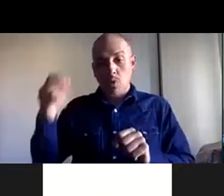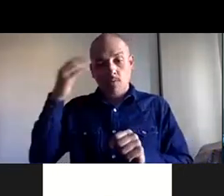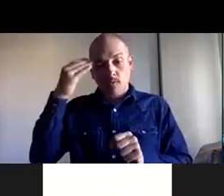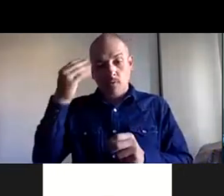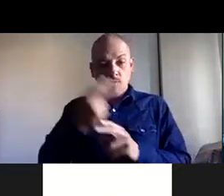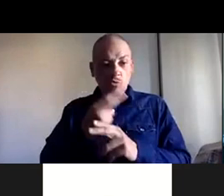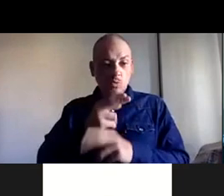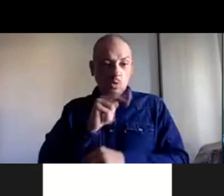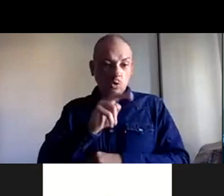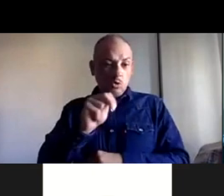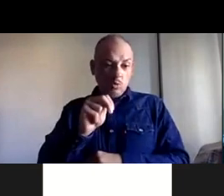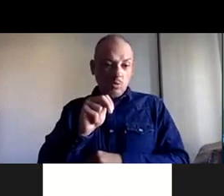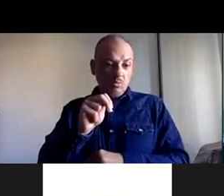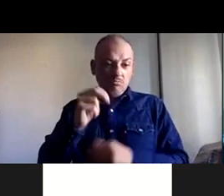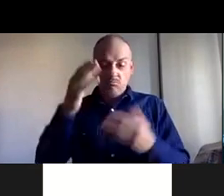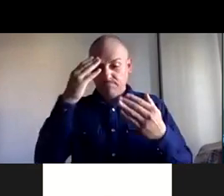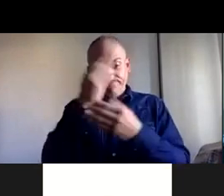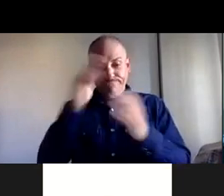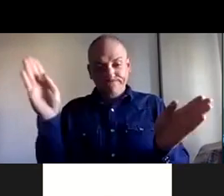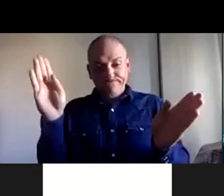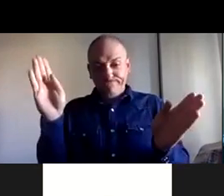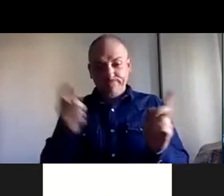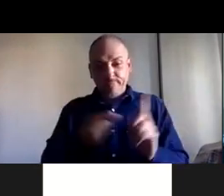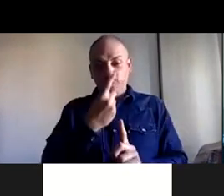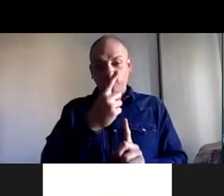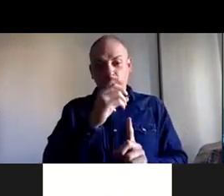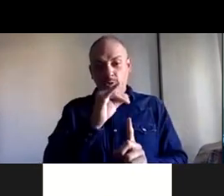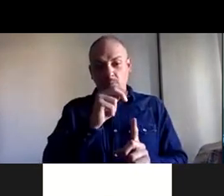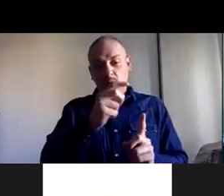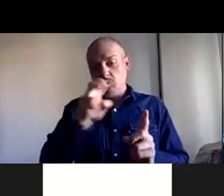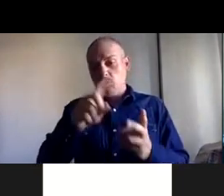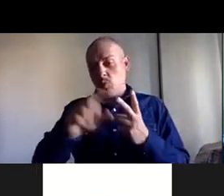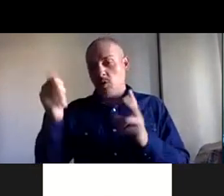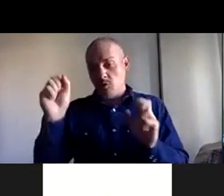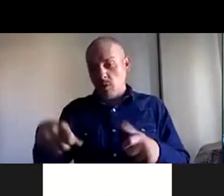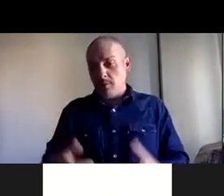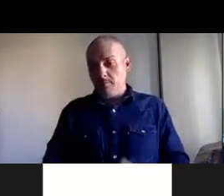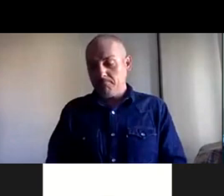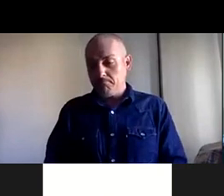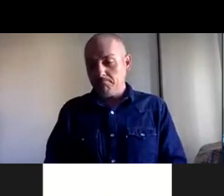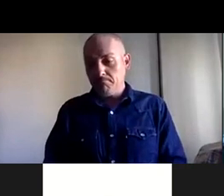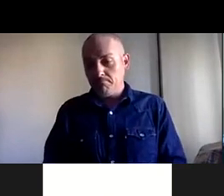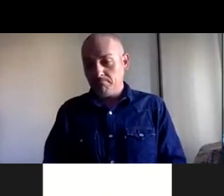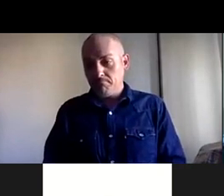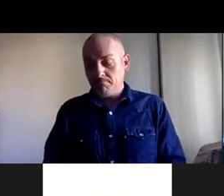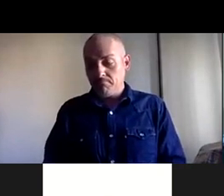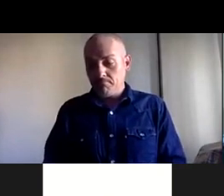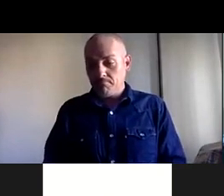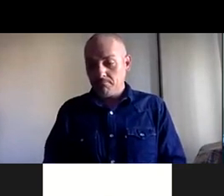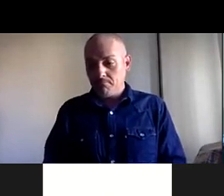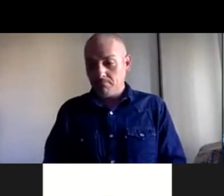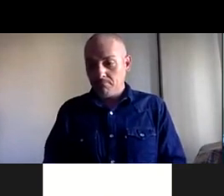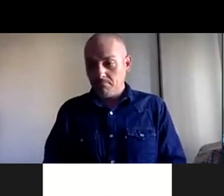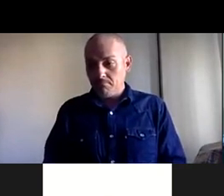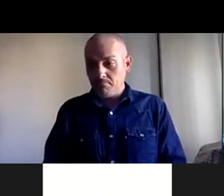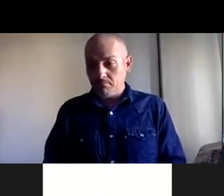networks are able to transfer knowledge over from one domain to another. but I can't say with absolute certainty. I